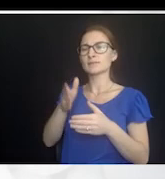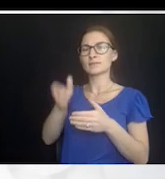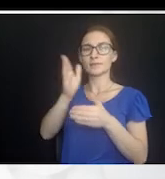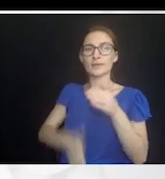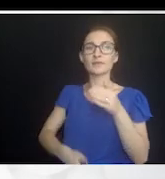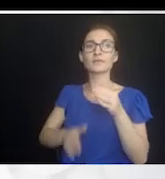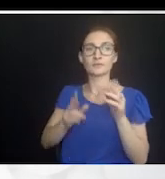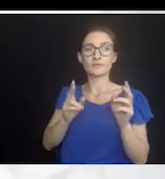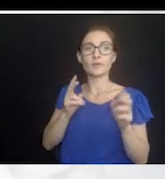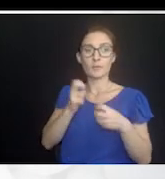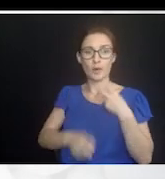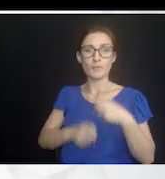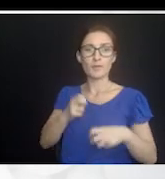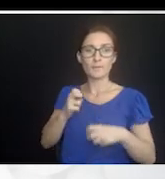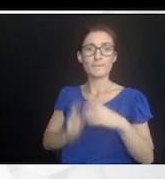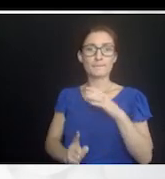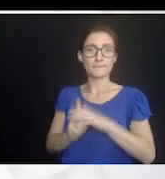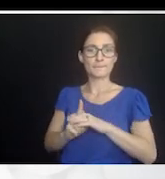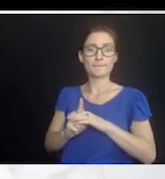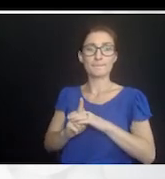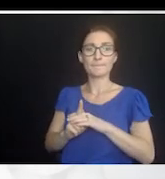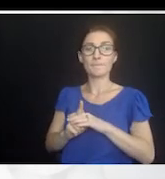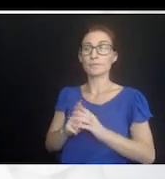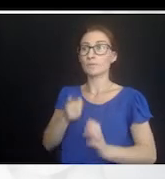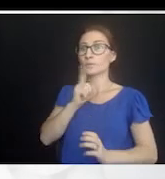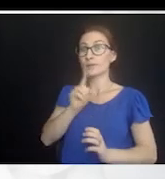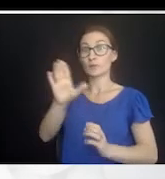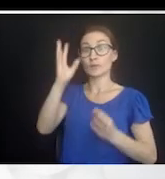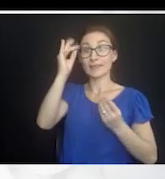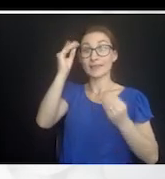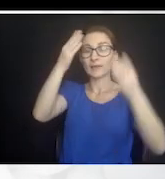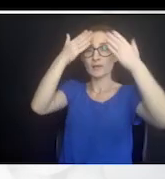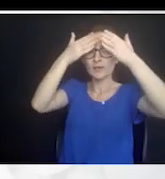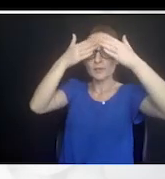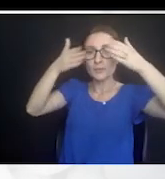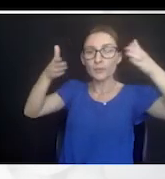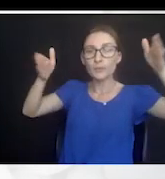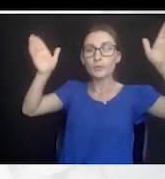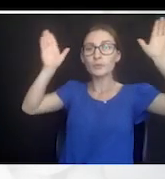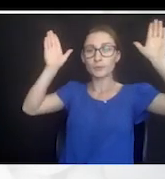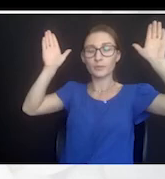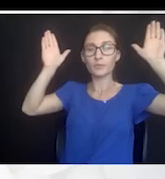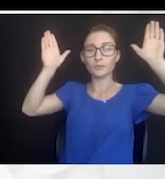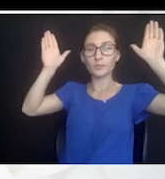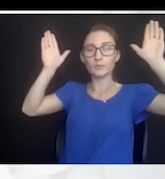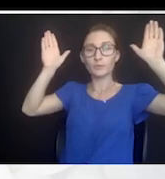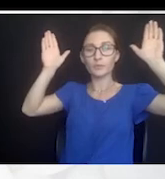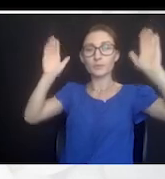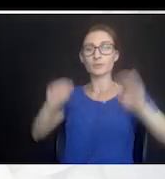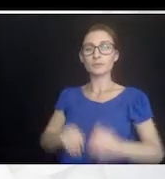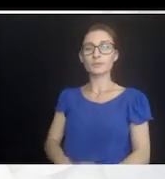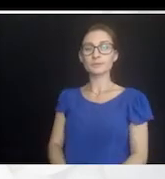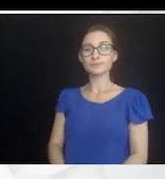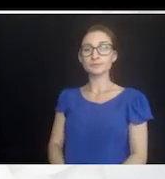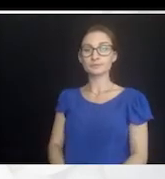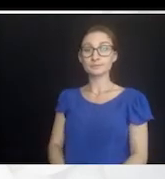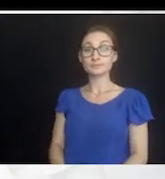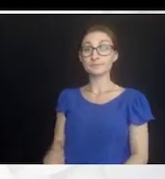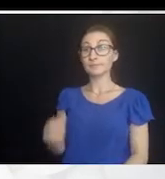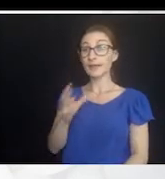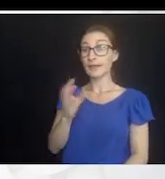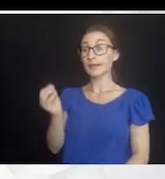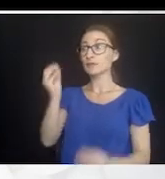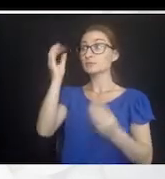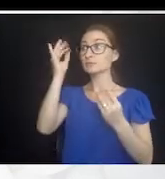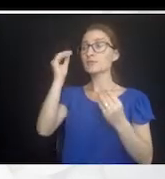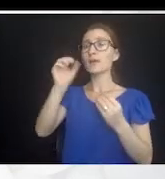Perspective is getting to basically the end of a problem where you've really opened up your